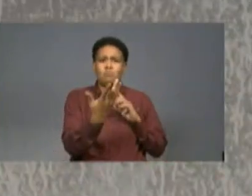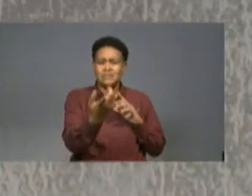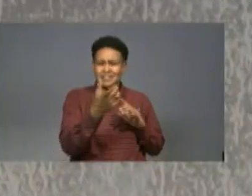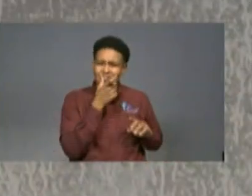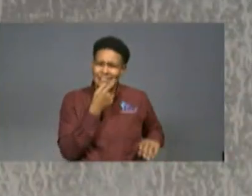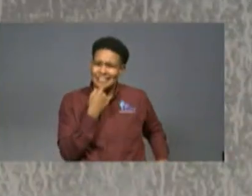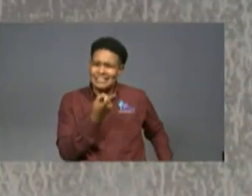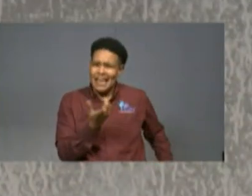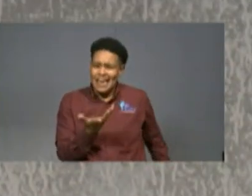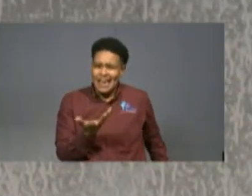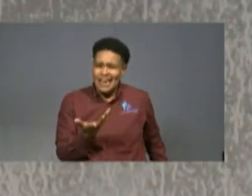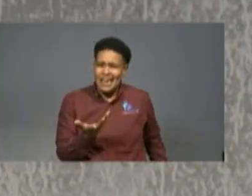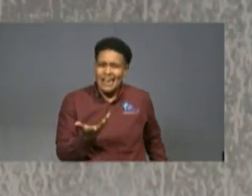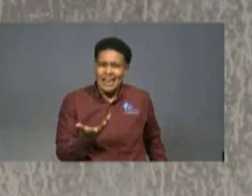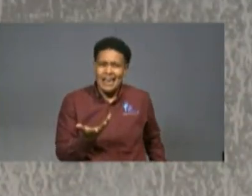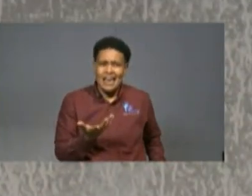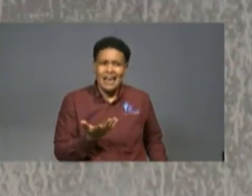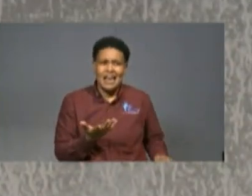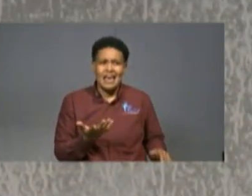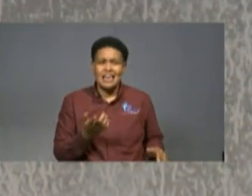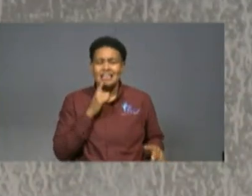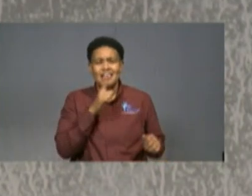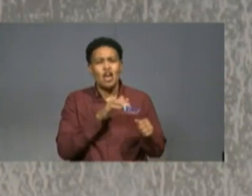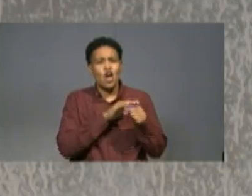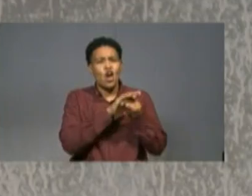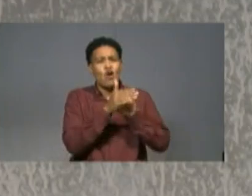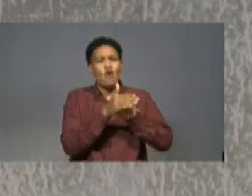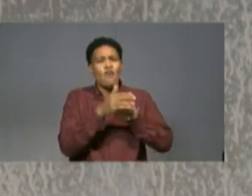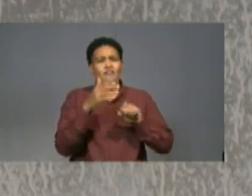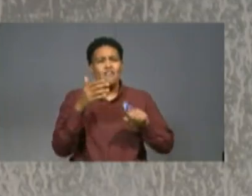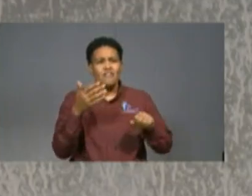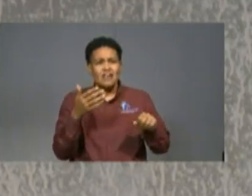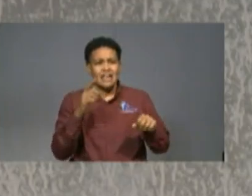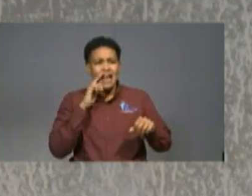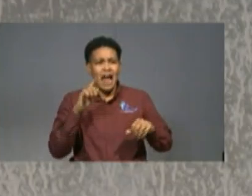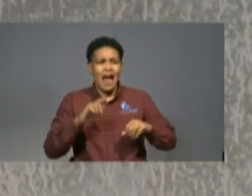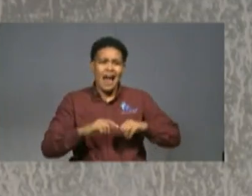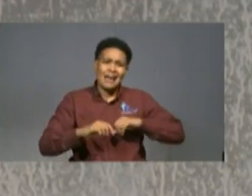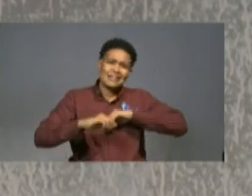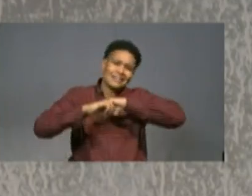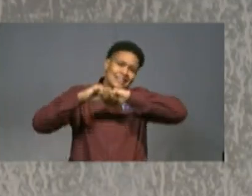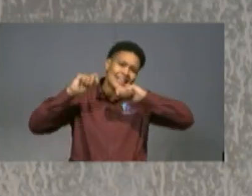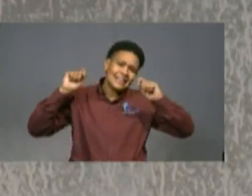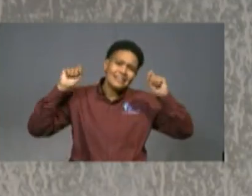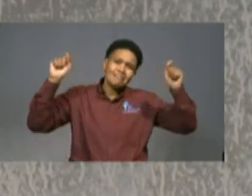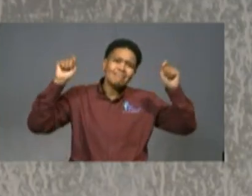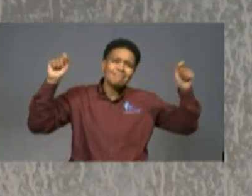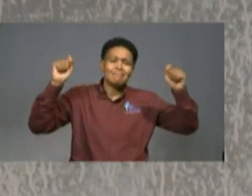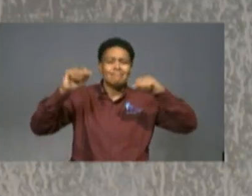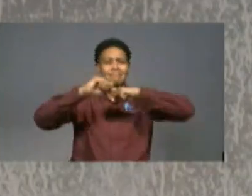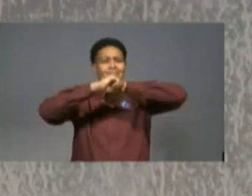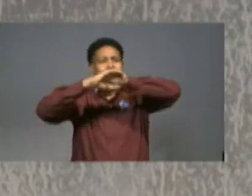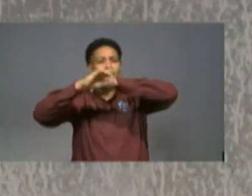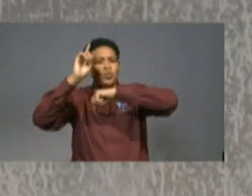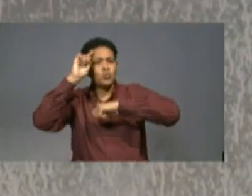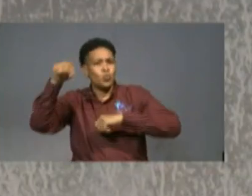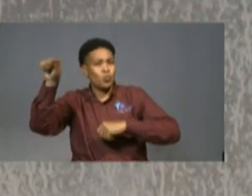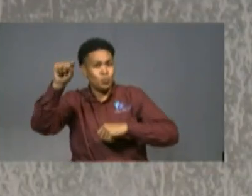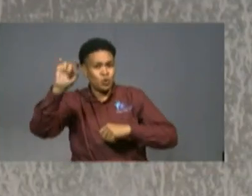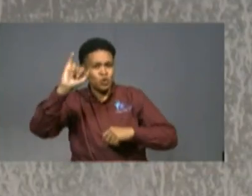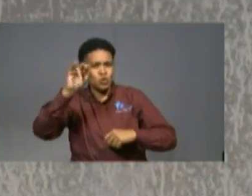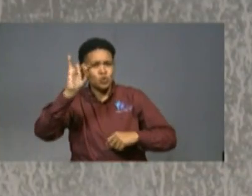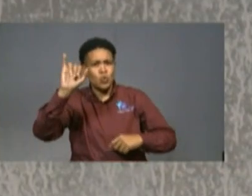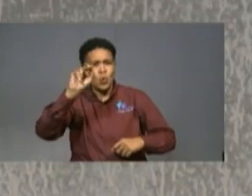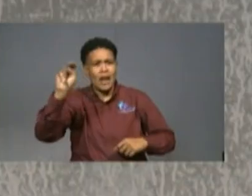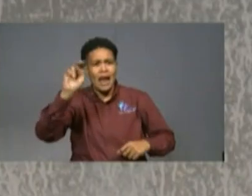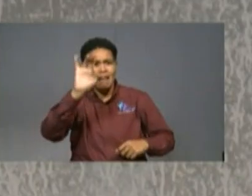claiming, blaming COVID-19 and campaigning to Jodianne Ferron's death. And it's rather unfortunate, and I think, frankly